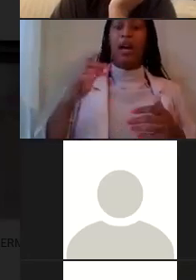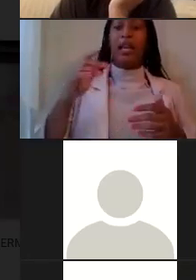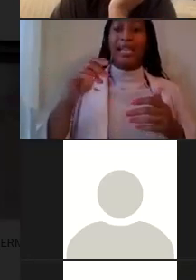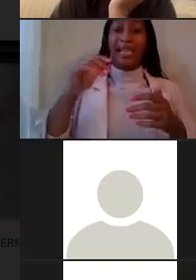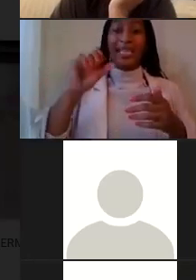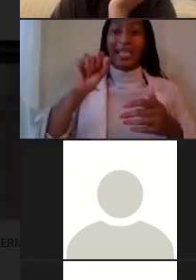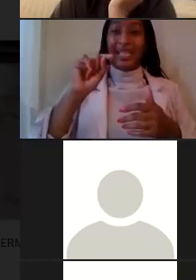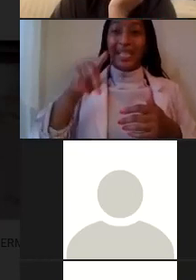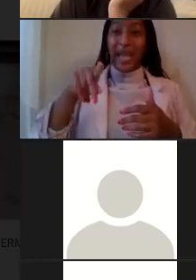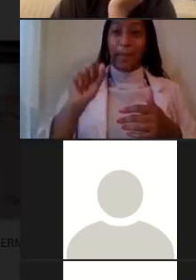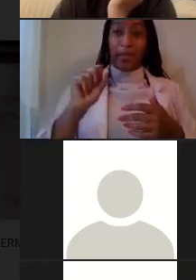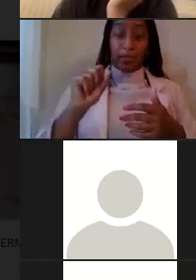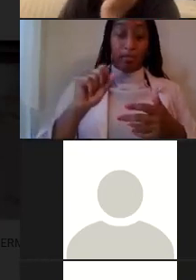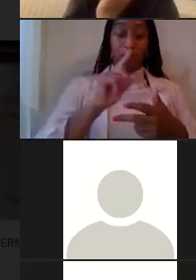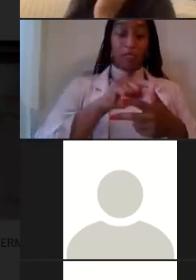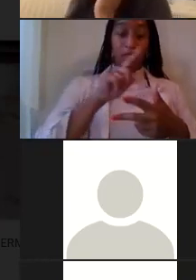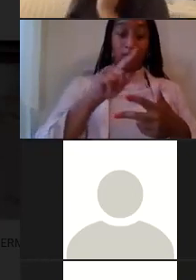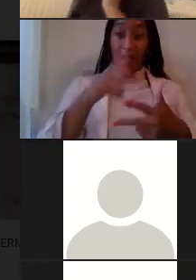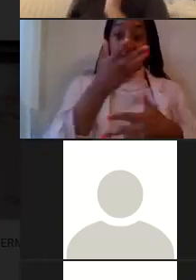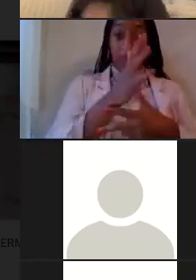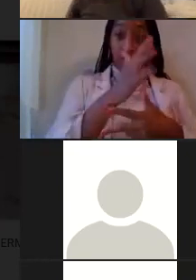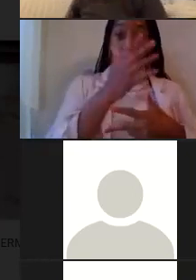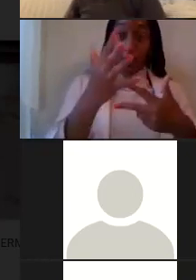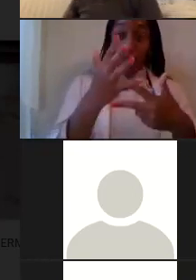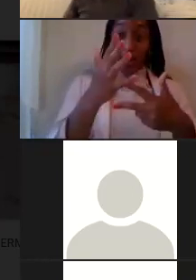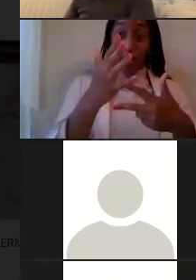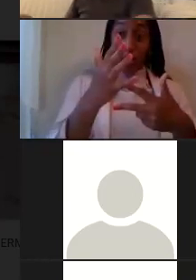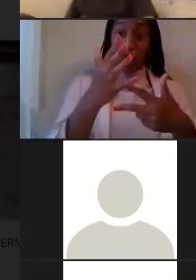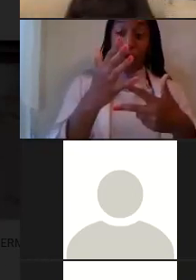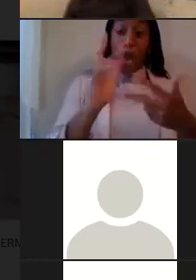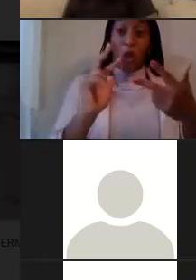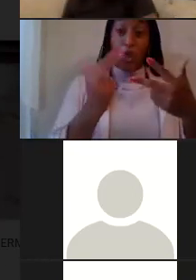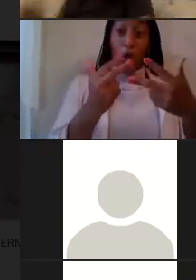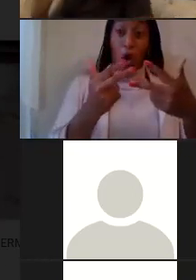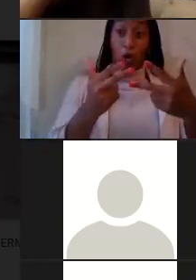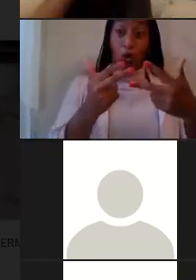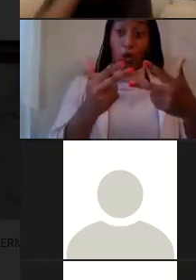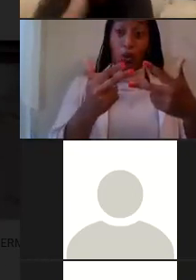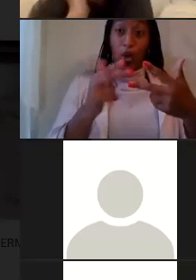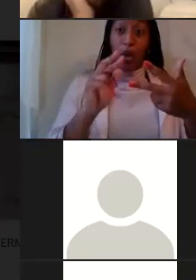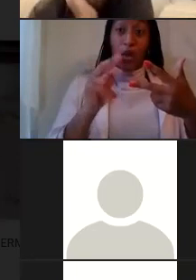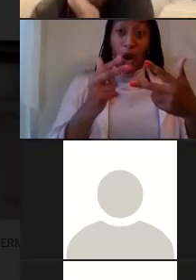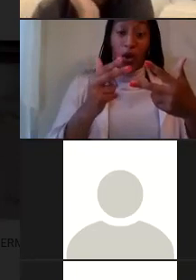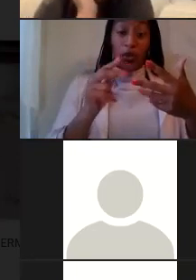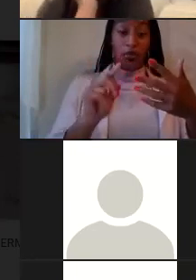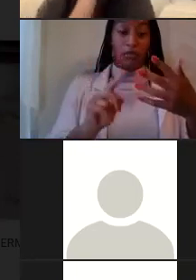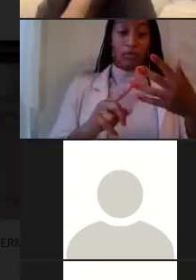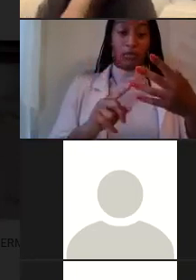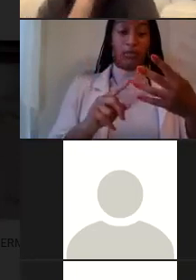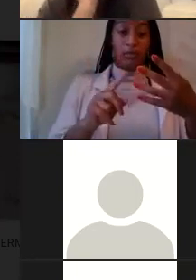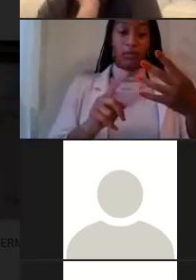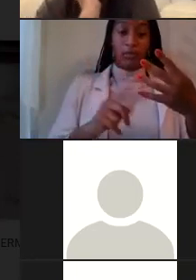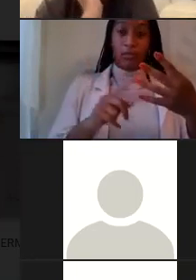Steps 3 through 4. In this third step, step number 3, I'm going to take